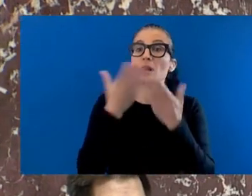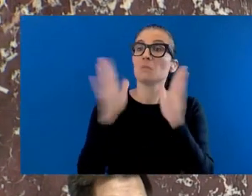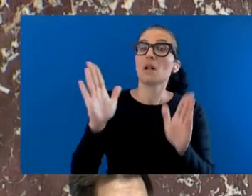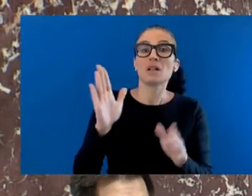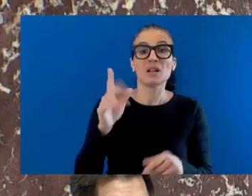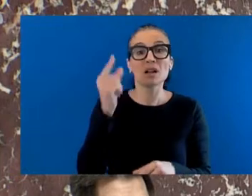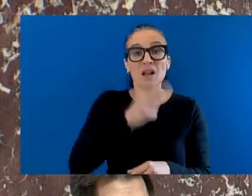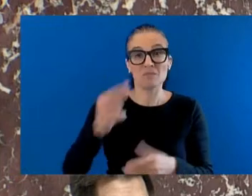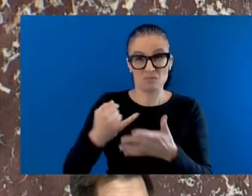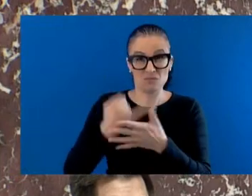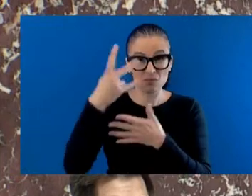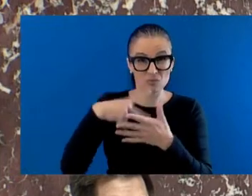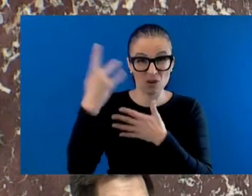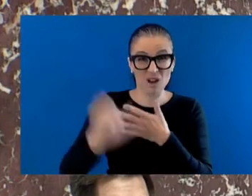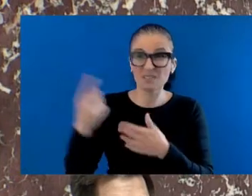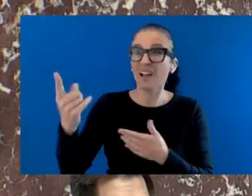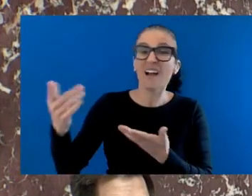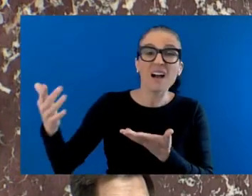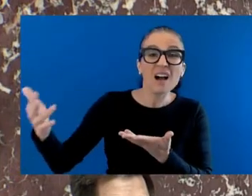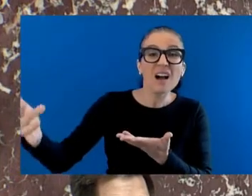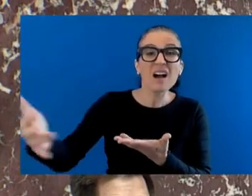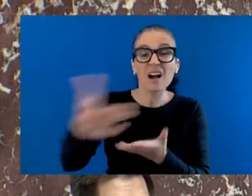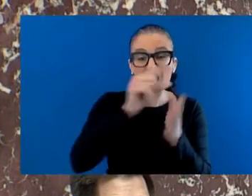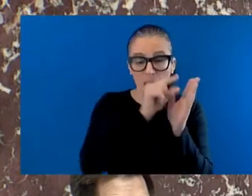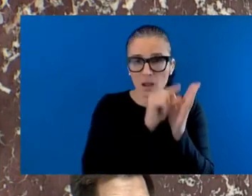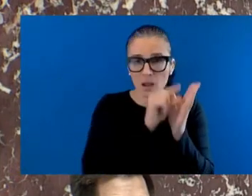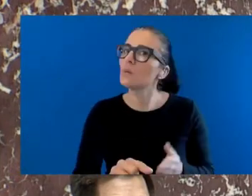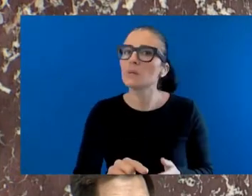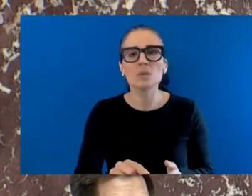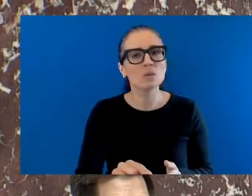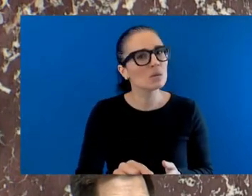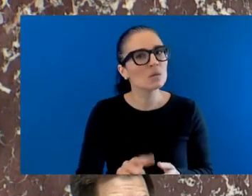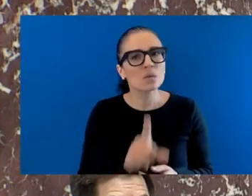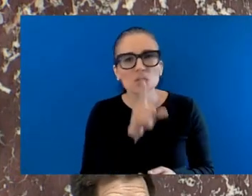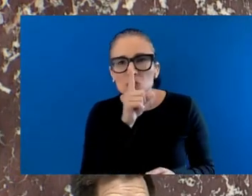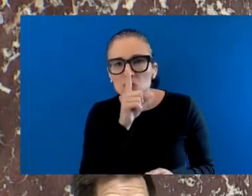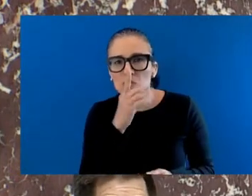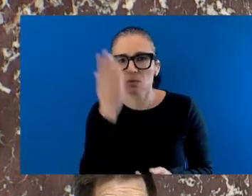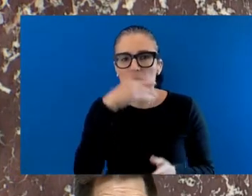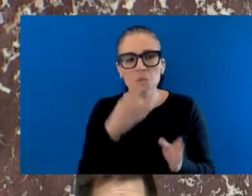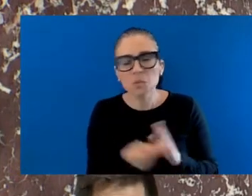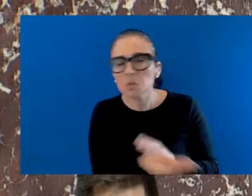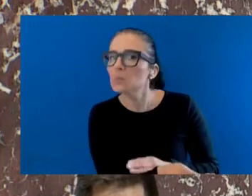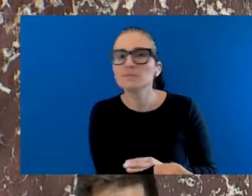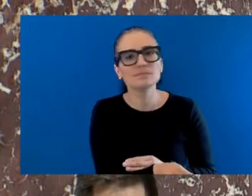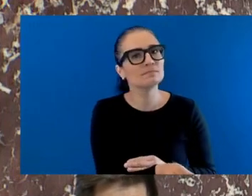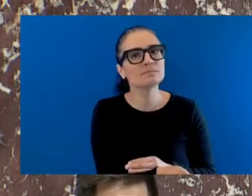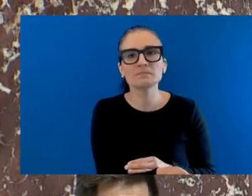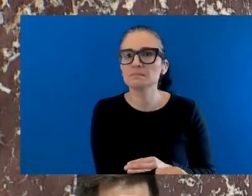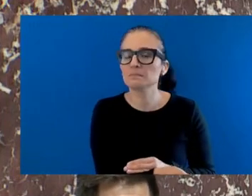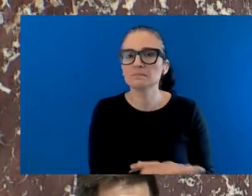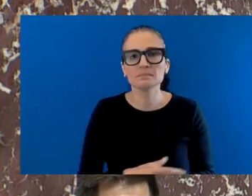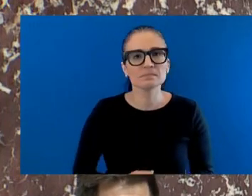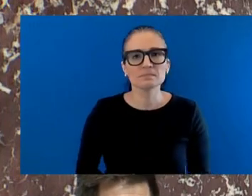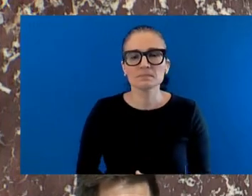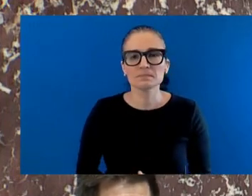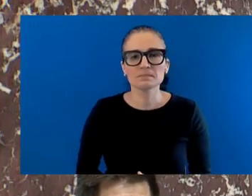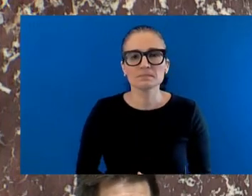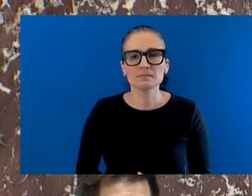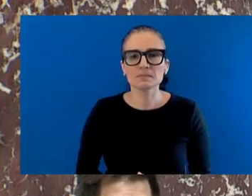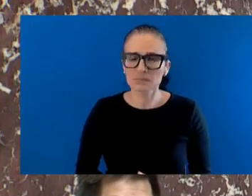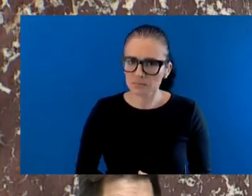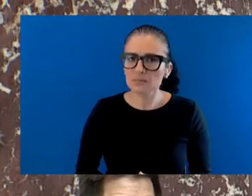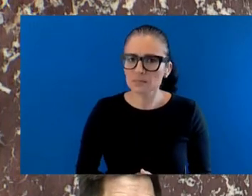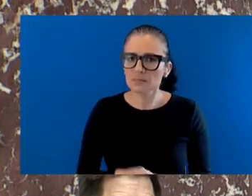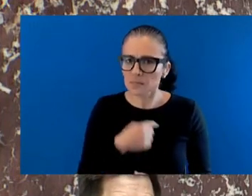that is simply the basis of this, is to try to get some daylight onto what is actually happening so that people can have confidence